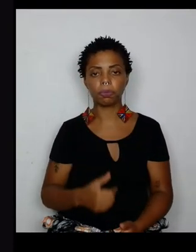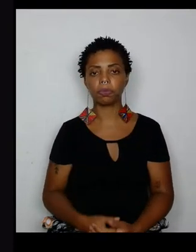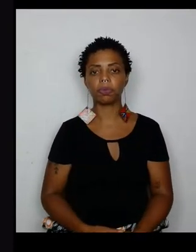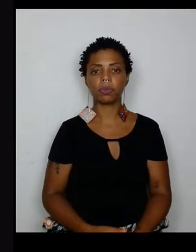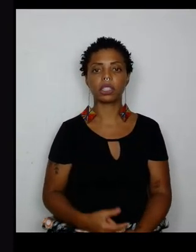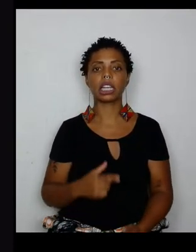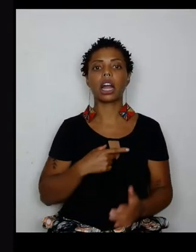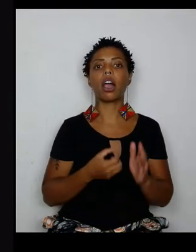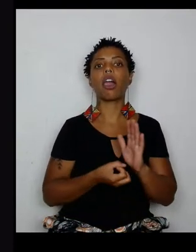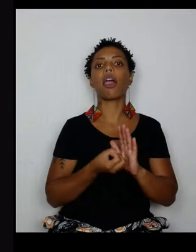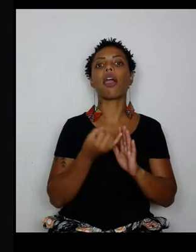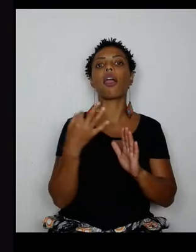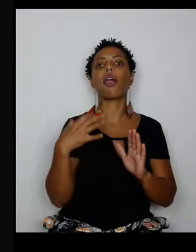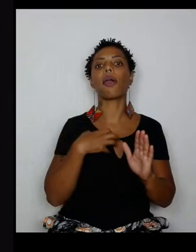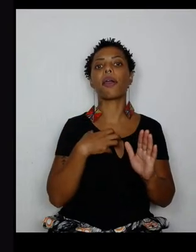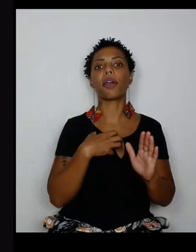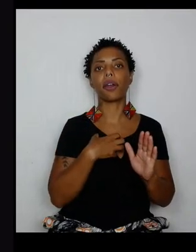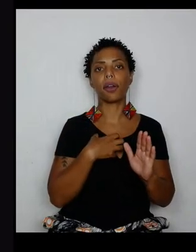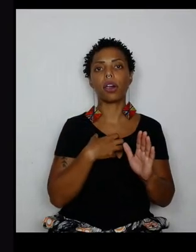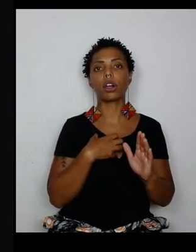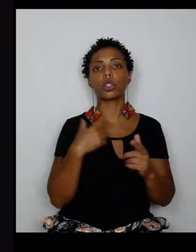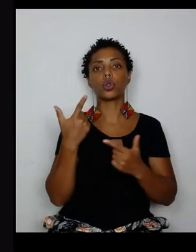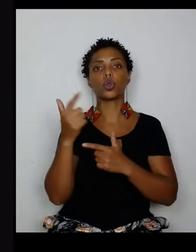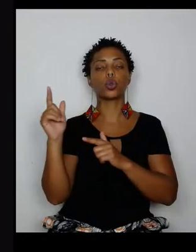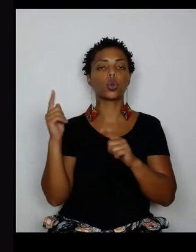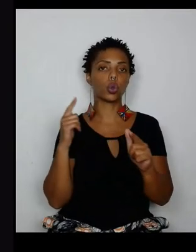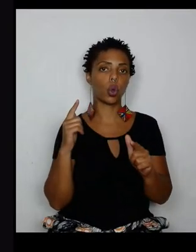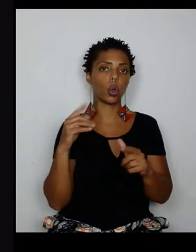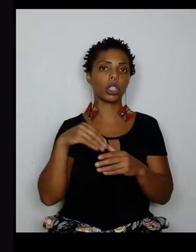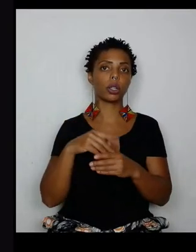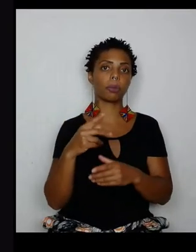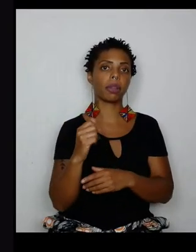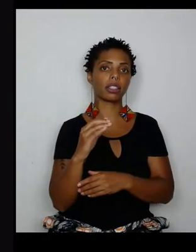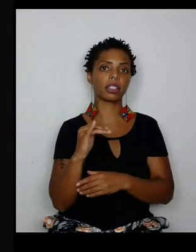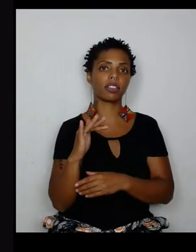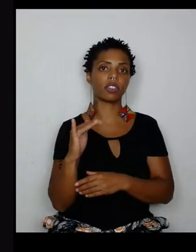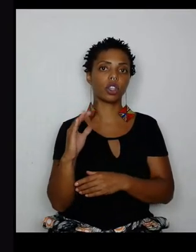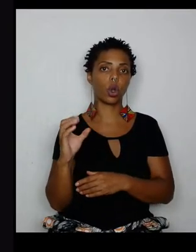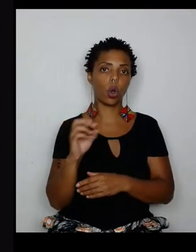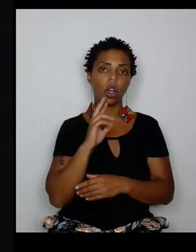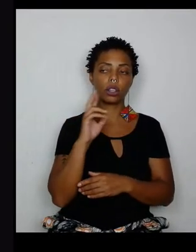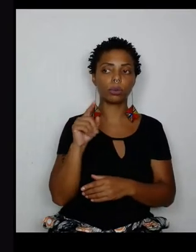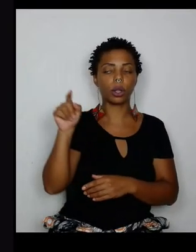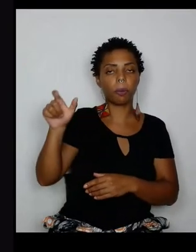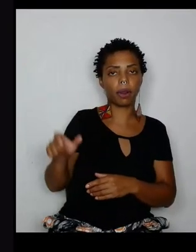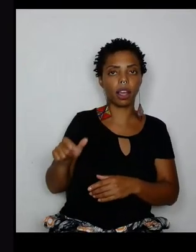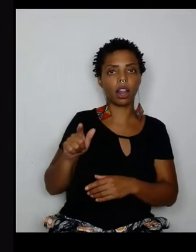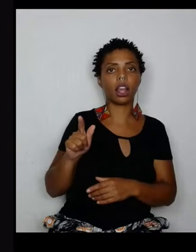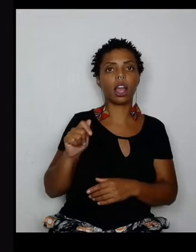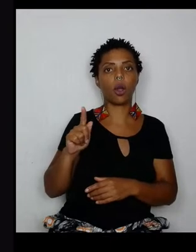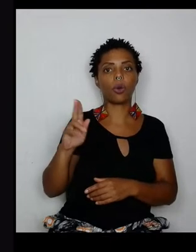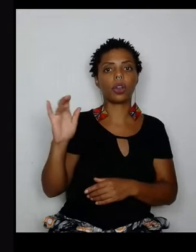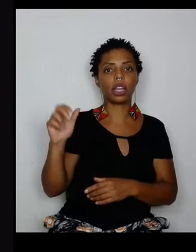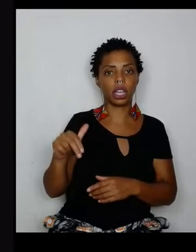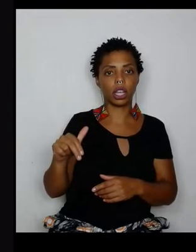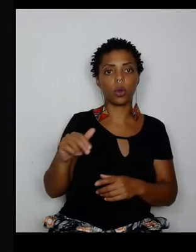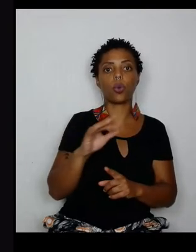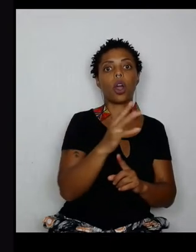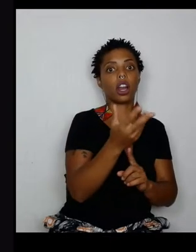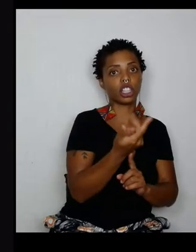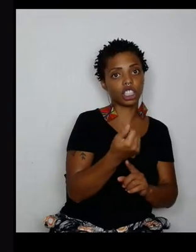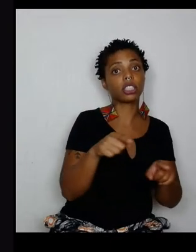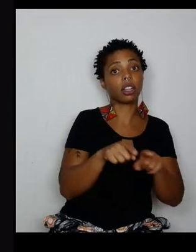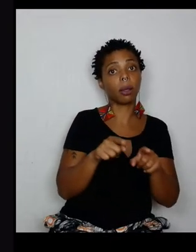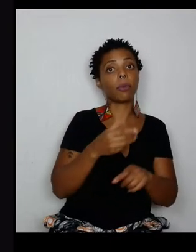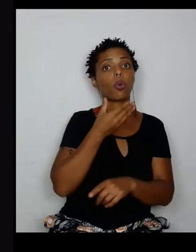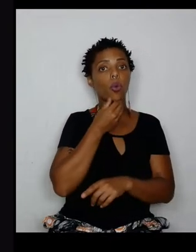responded to gogan the artist and the man and attempt to unpack his enduring place as what could be described as